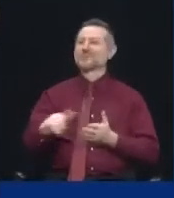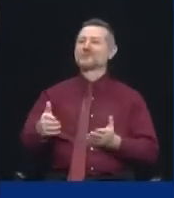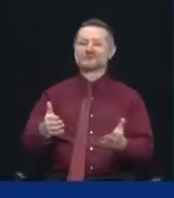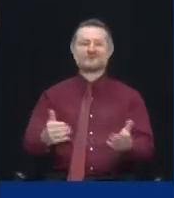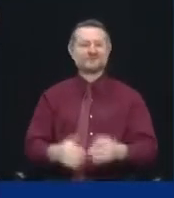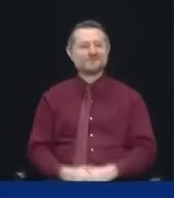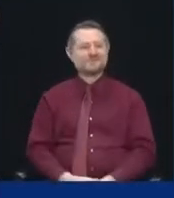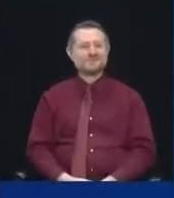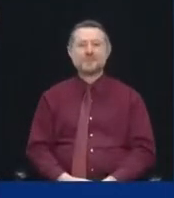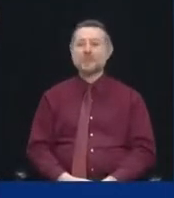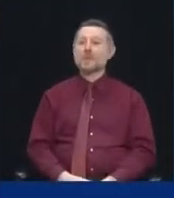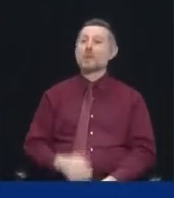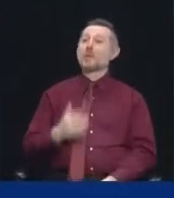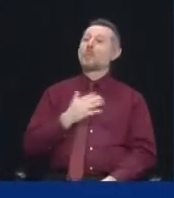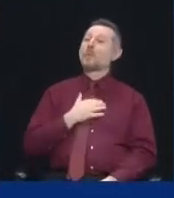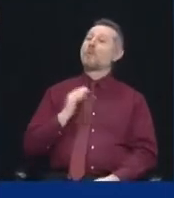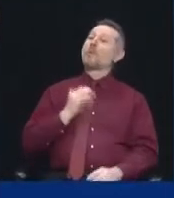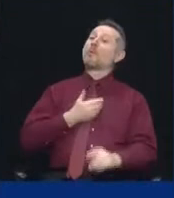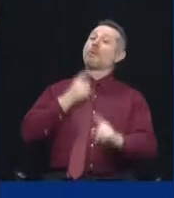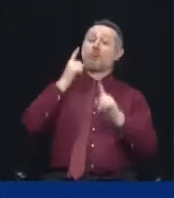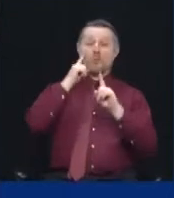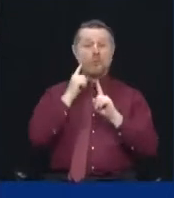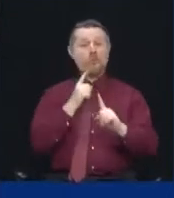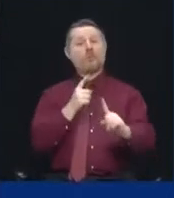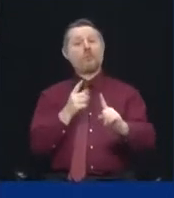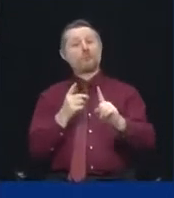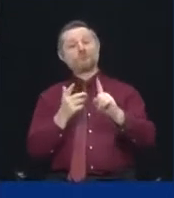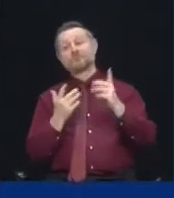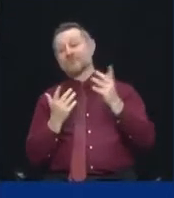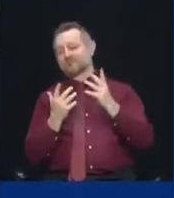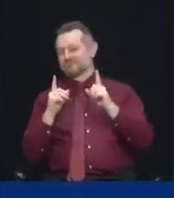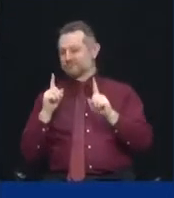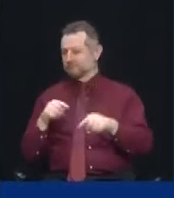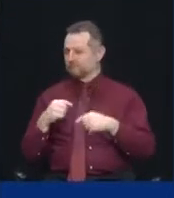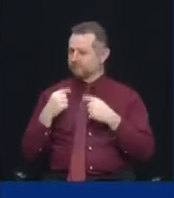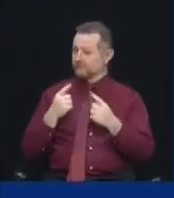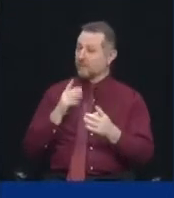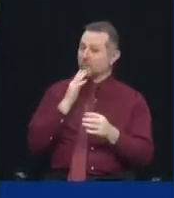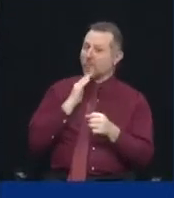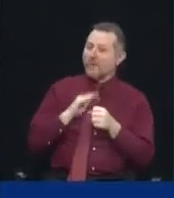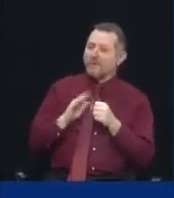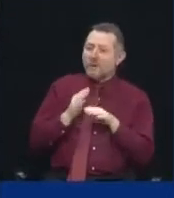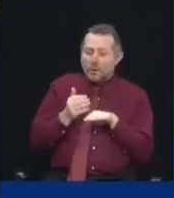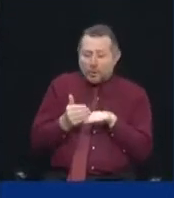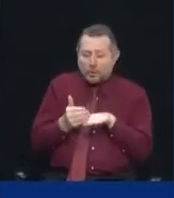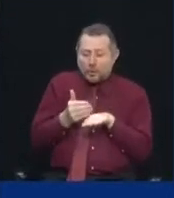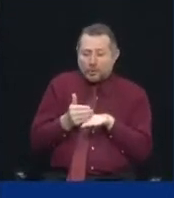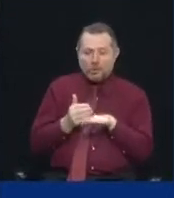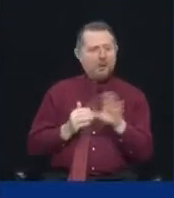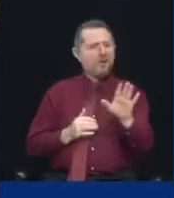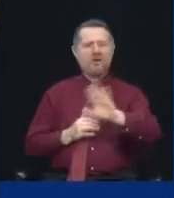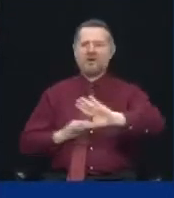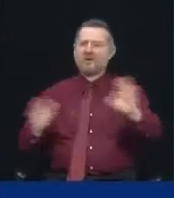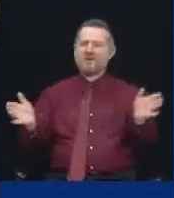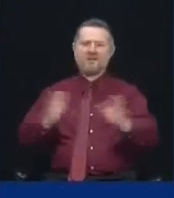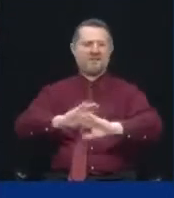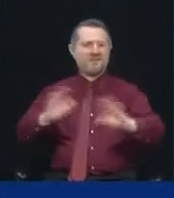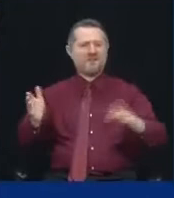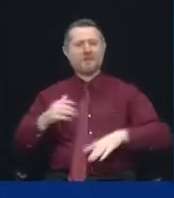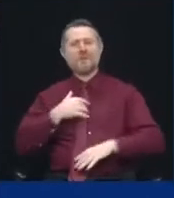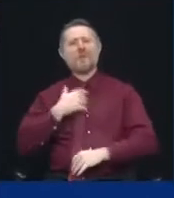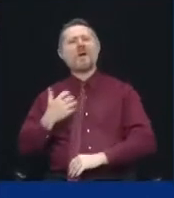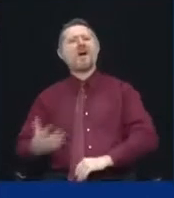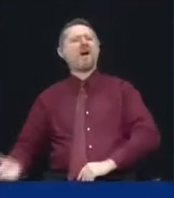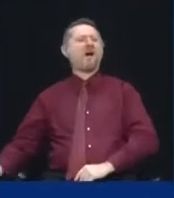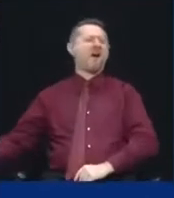New York is not just to awake from the COVID winter, but to rise ever stronger in